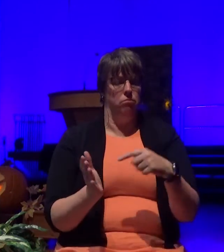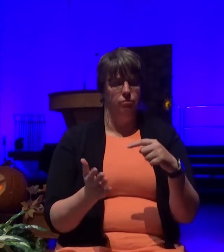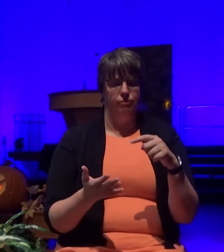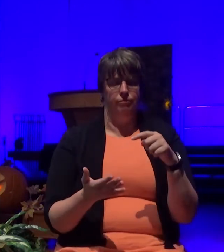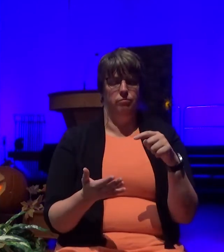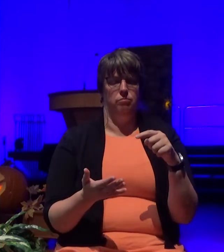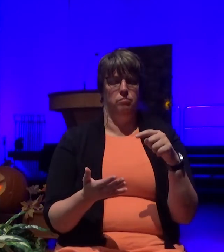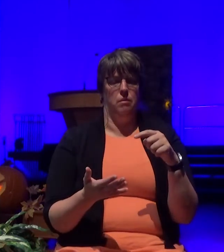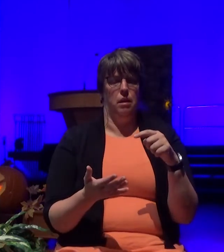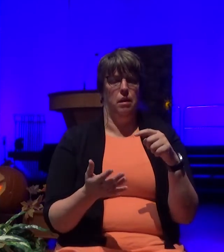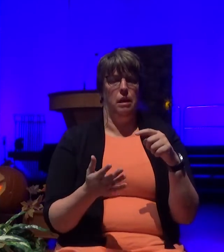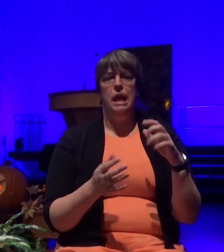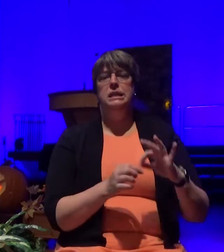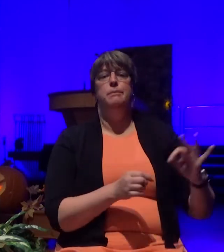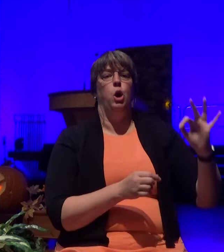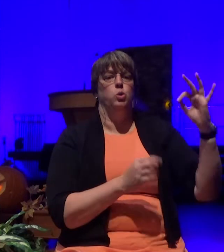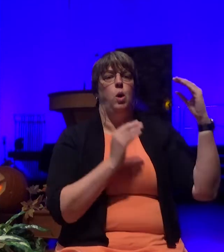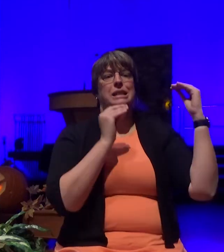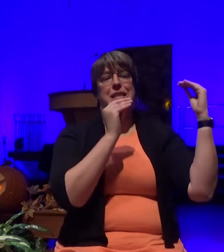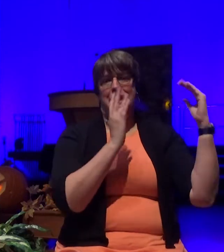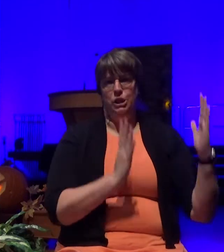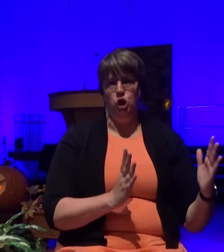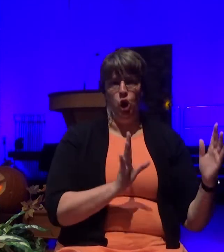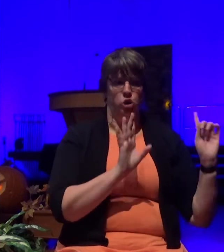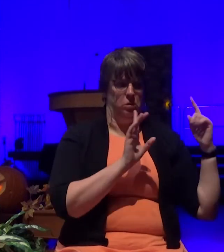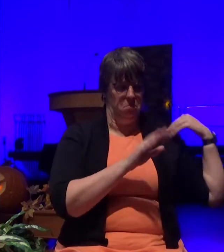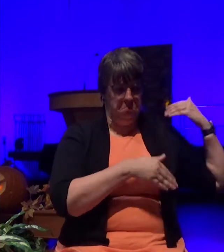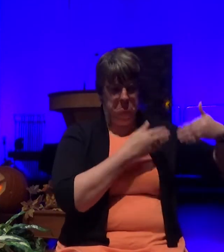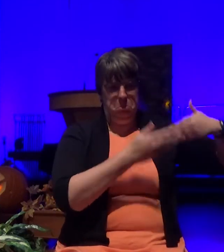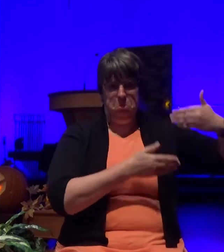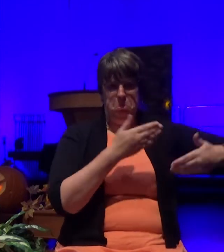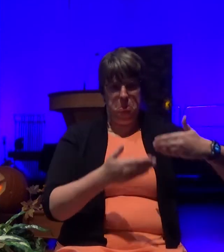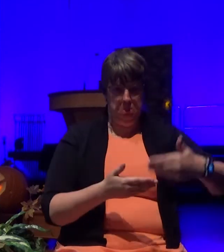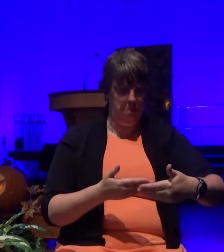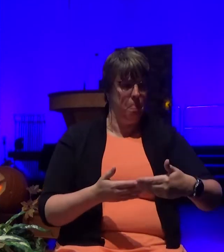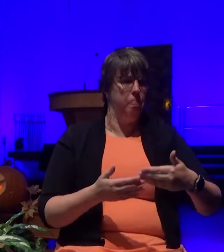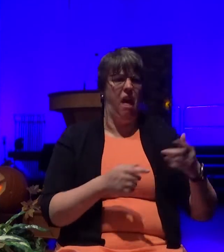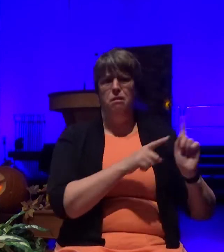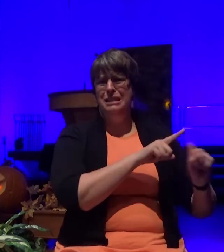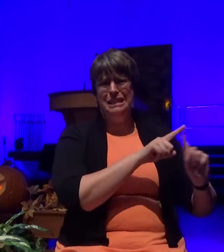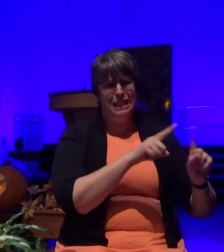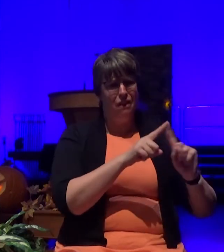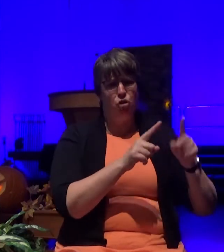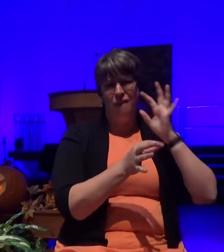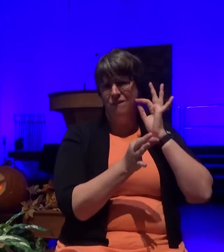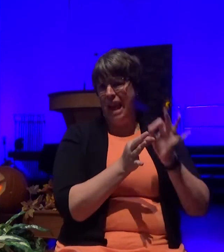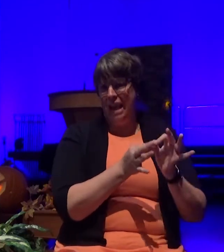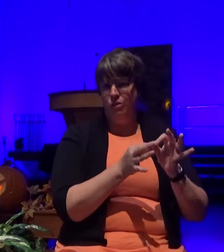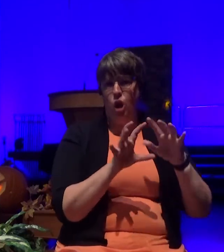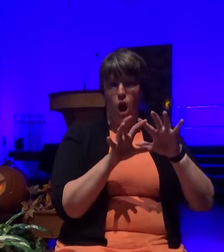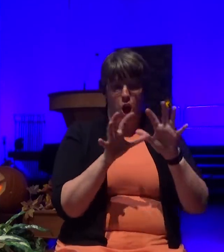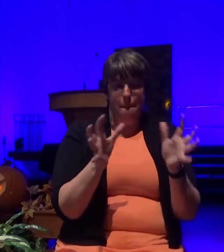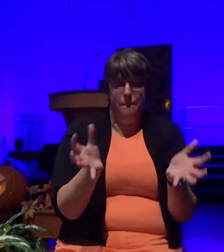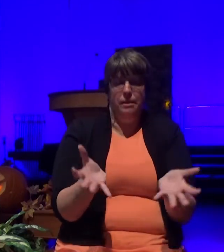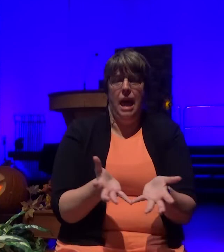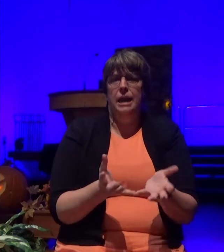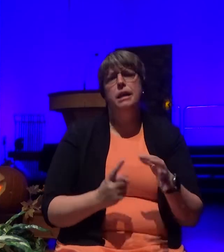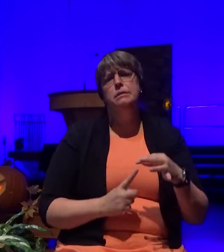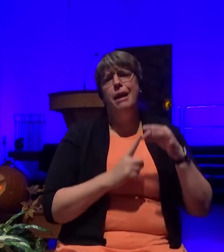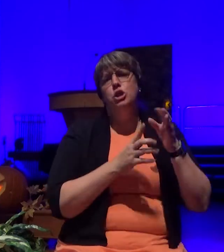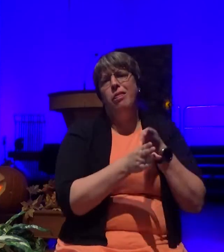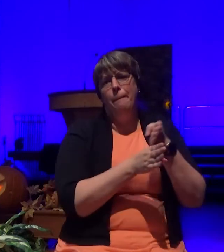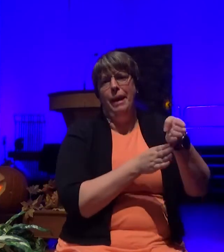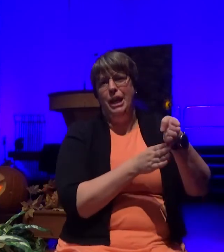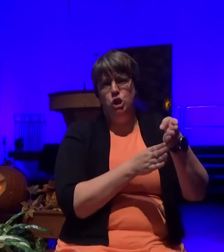indeed, spiritual teachers from all of the faith traditions on our planet, especially the major ones, I